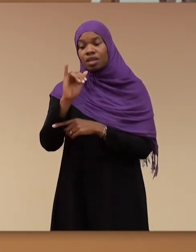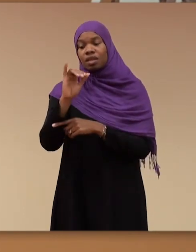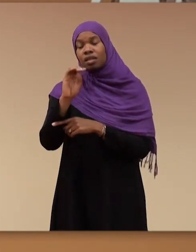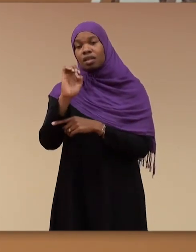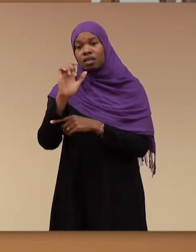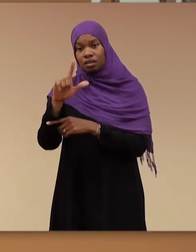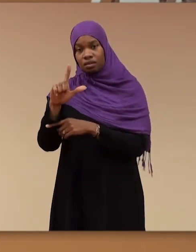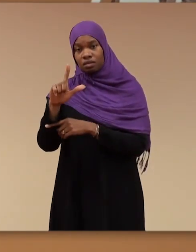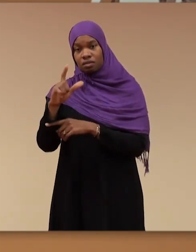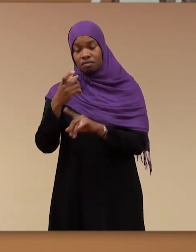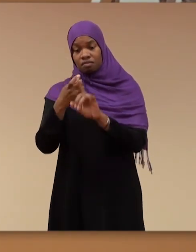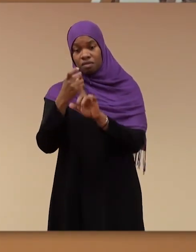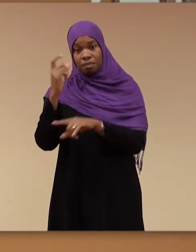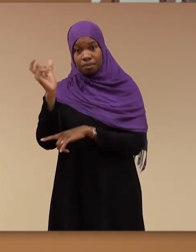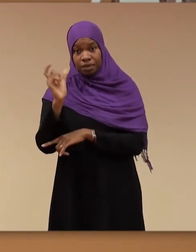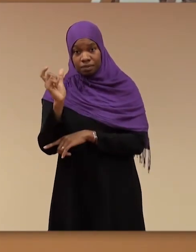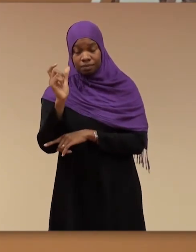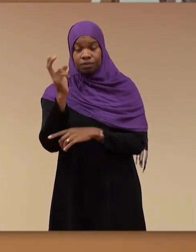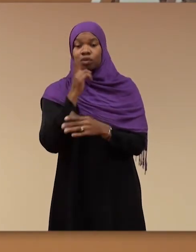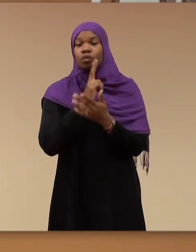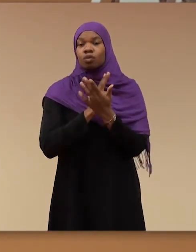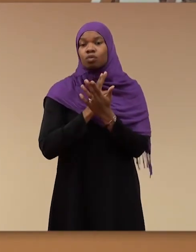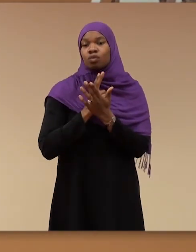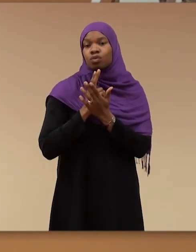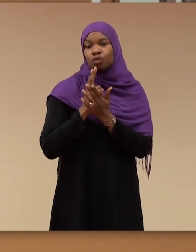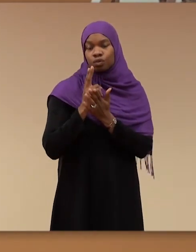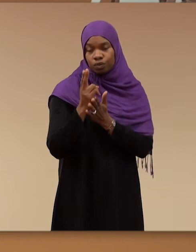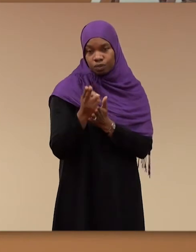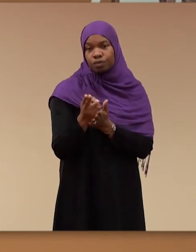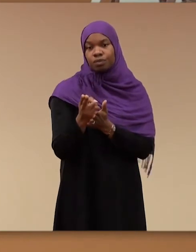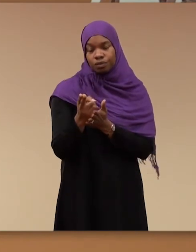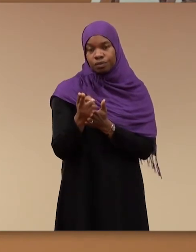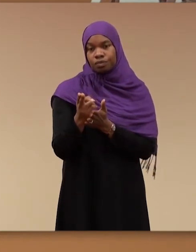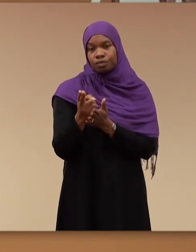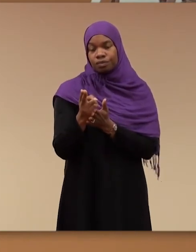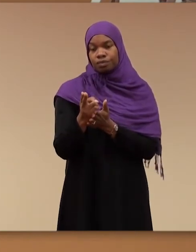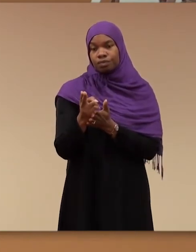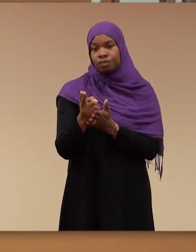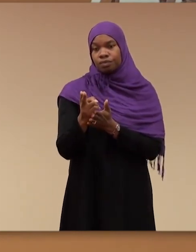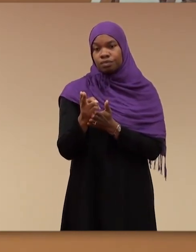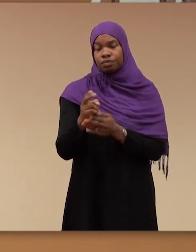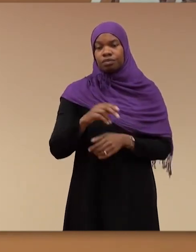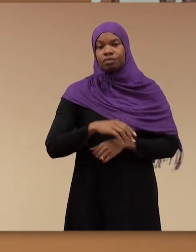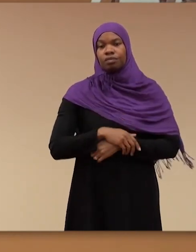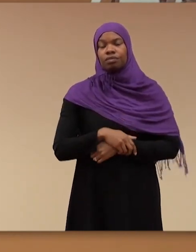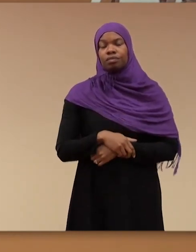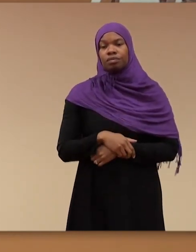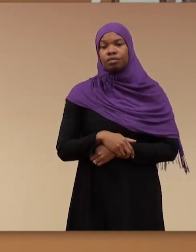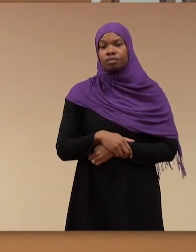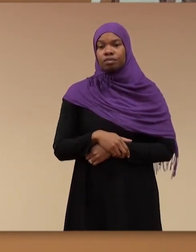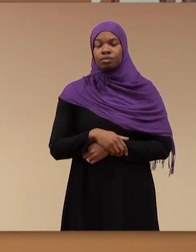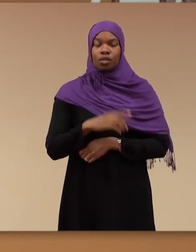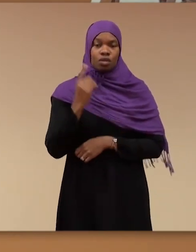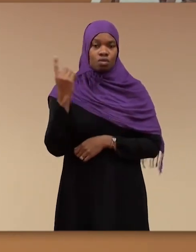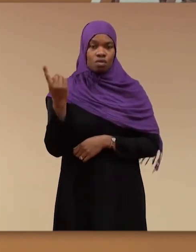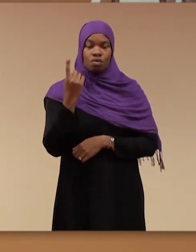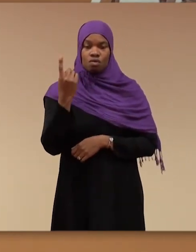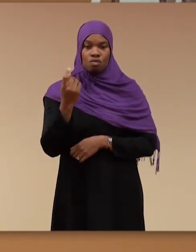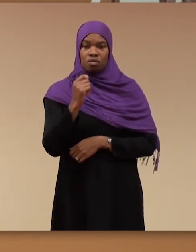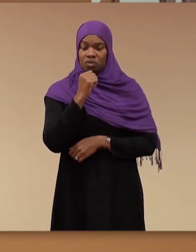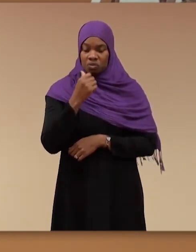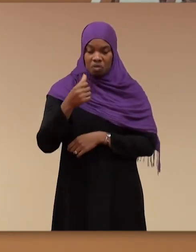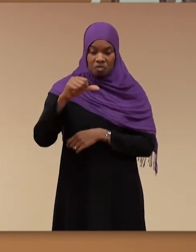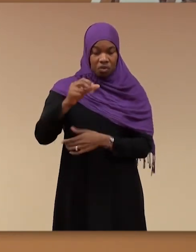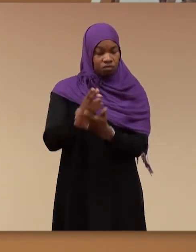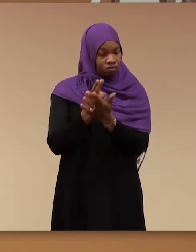Truth. You find telling the truth is uncompromised ideal and principle in Islam.